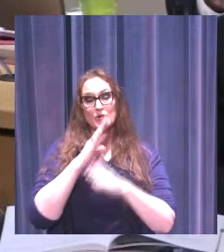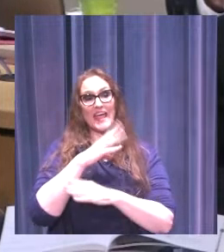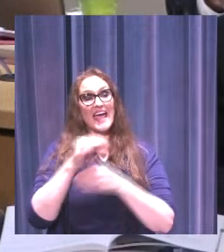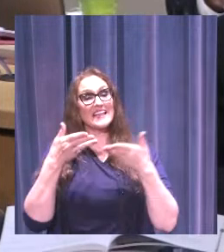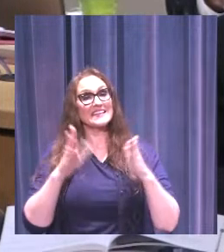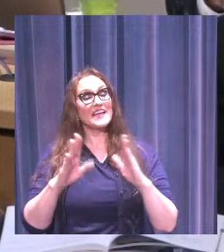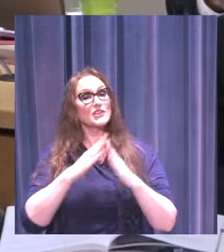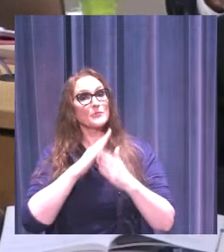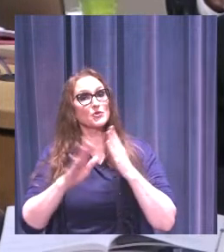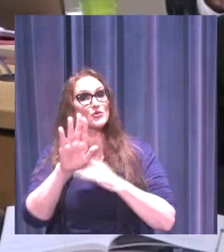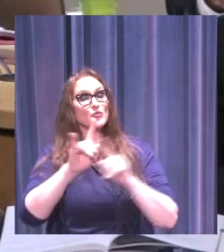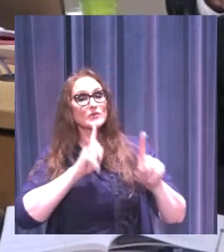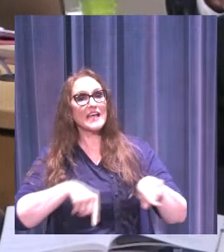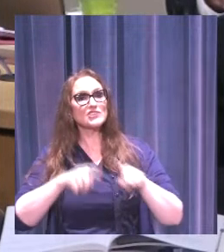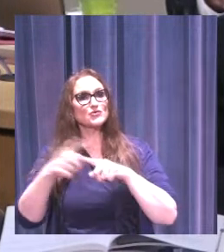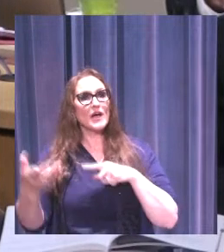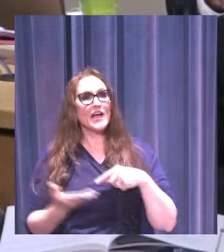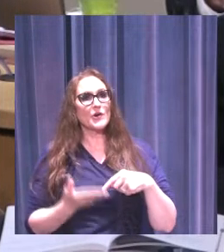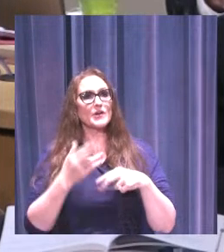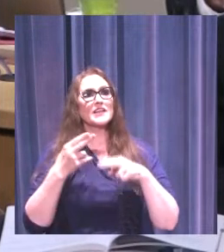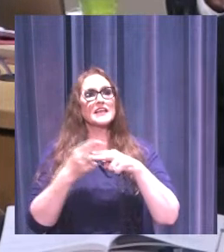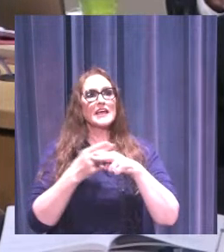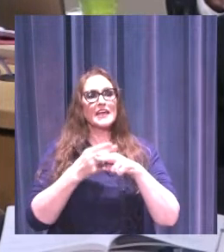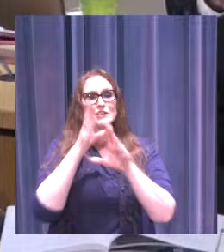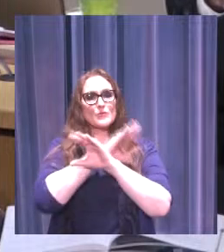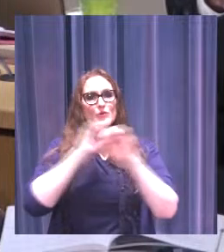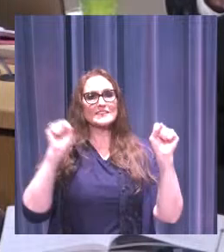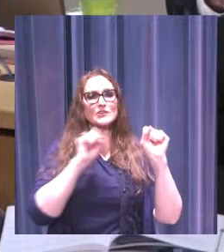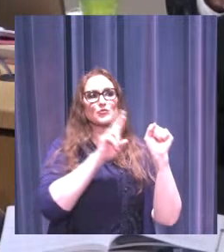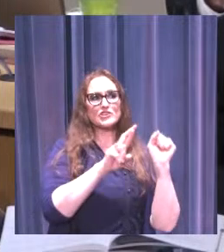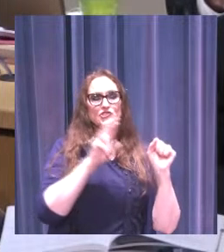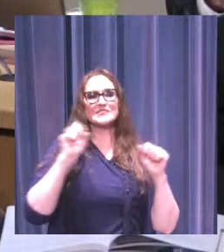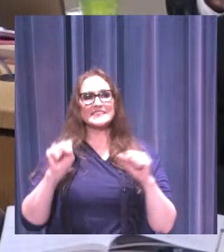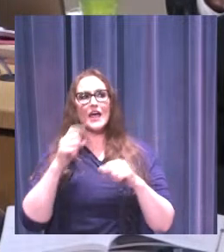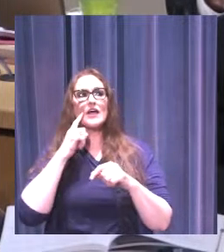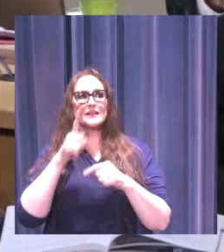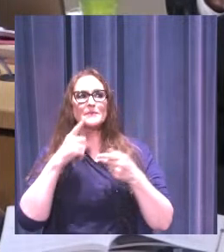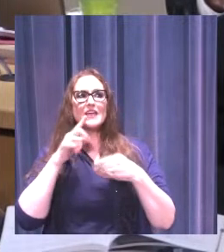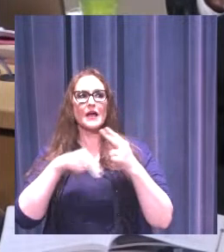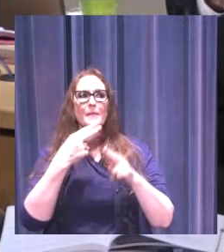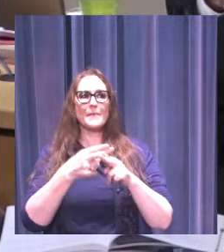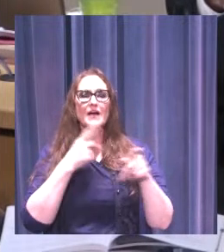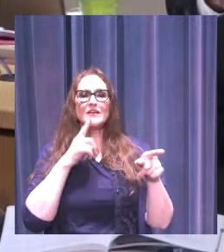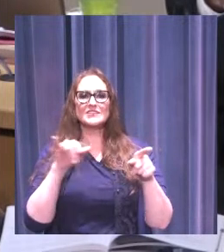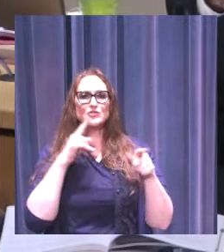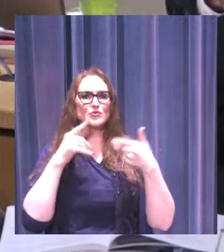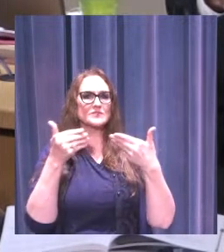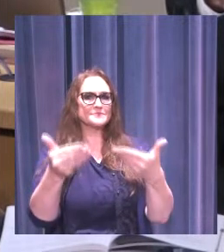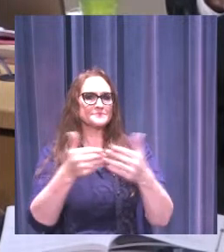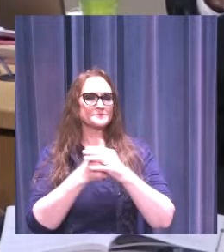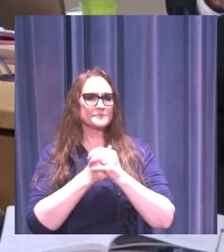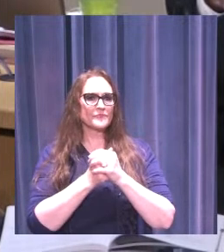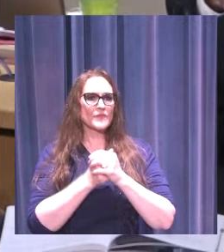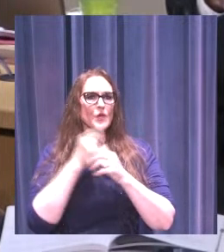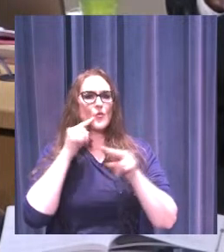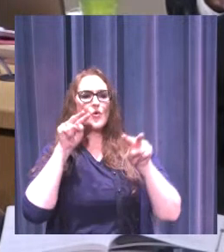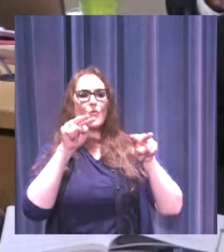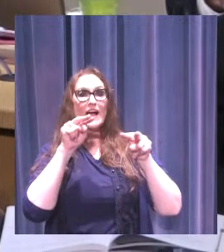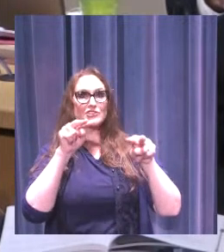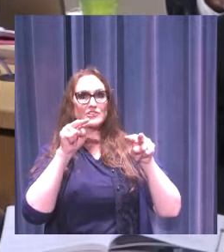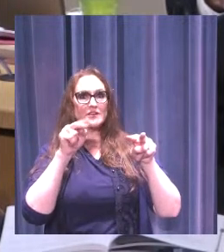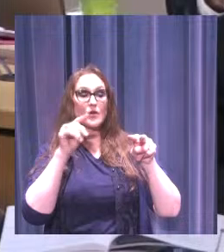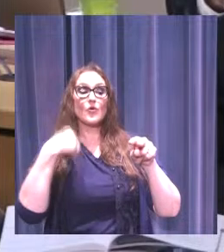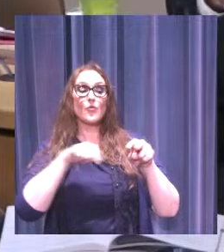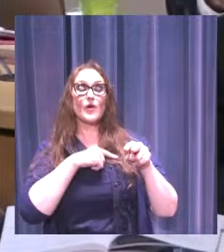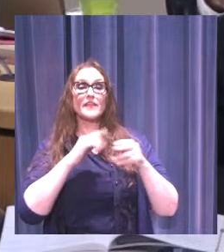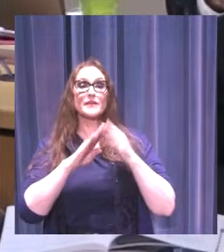community's reaction to the hiring of interim President Richardson Snell be a bellwether as you continue forward. We are watching, we are the